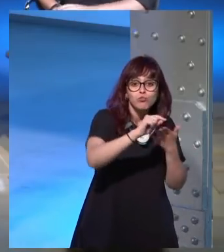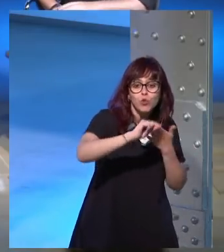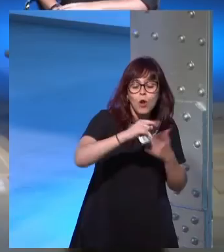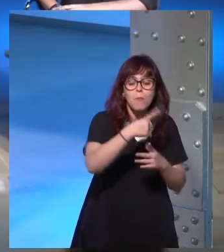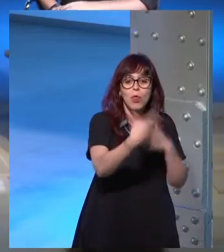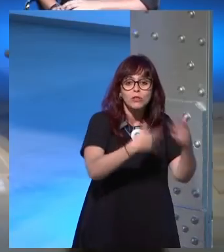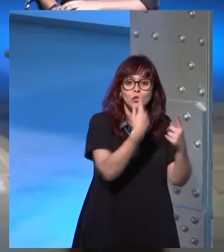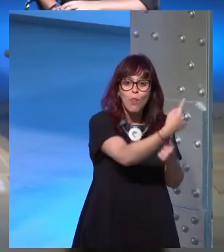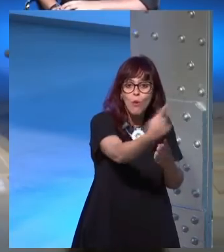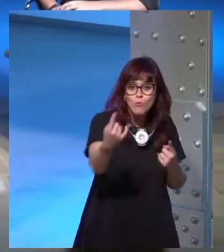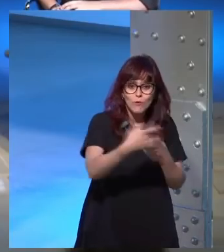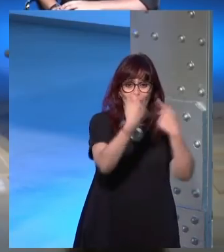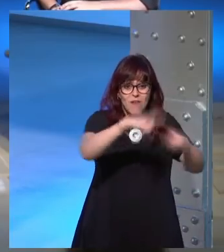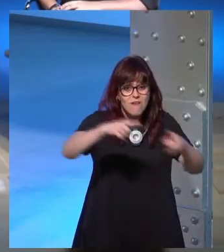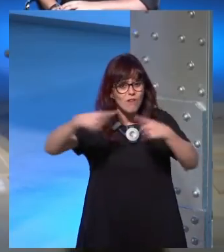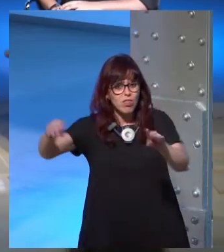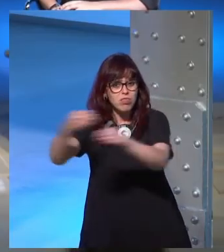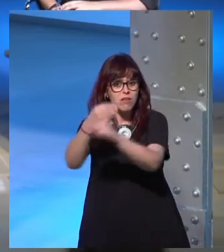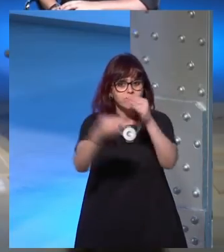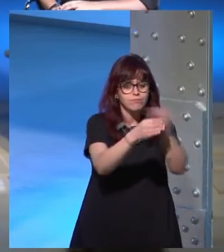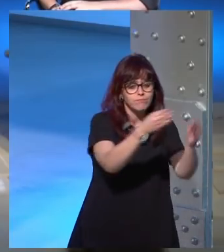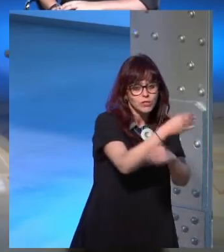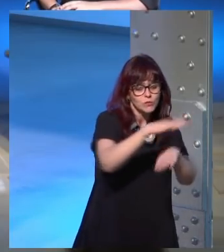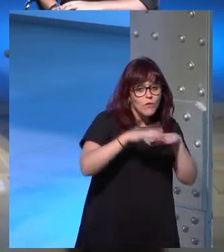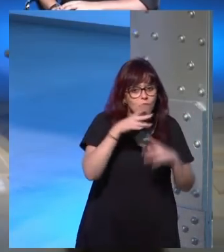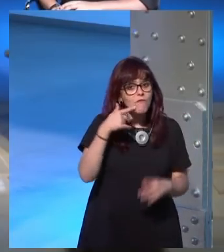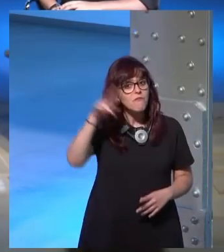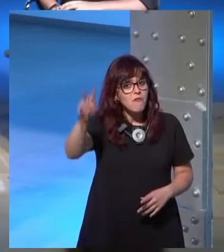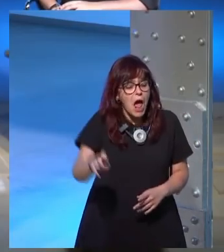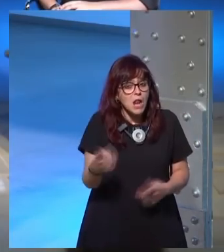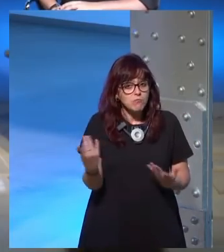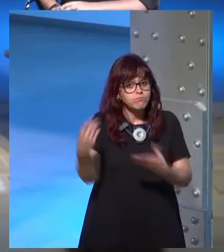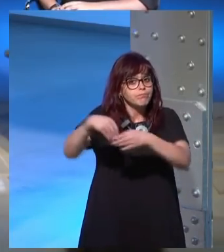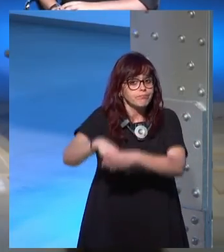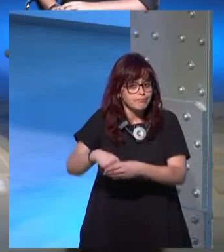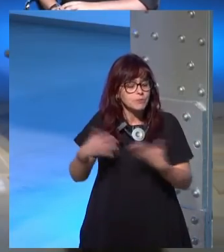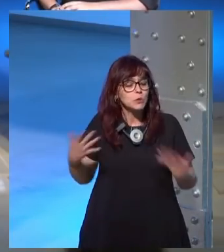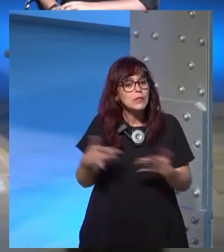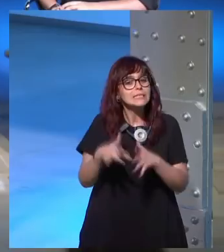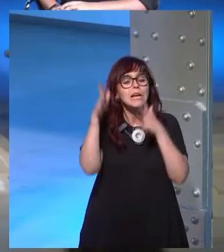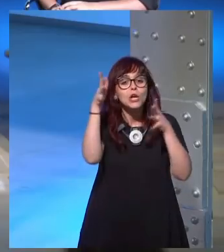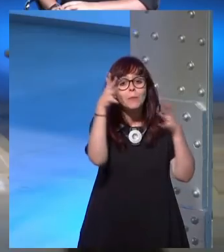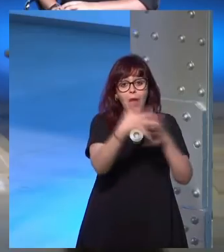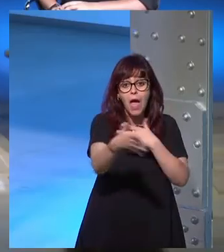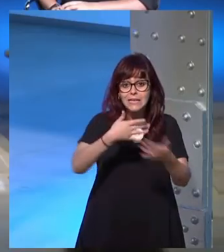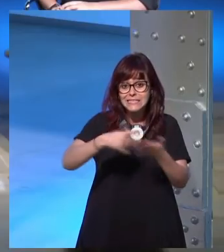actually give people the advice to be kinder to themselves. There are so many